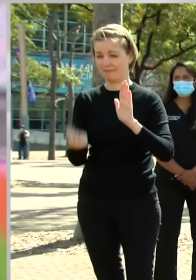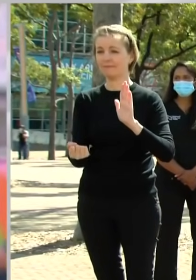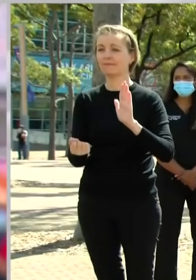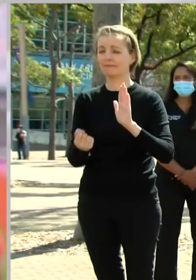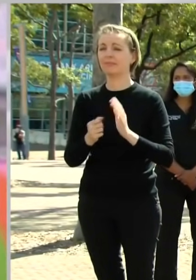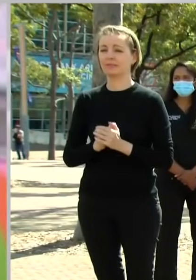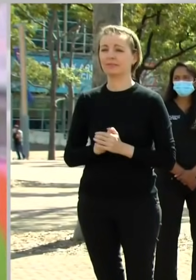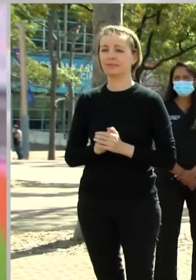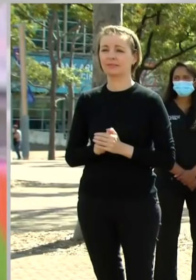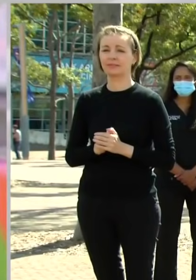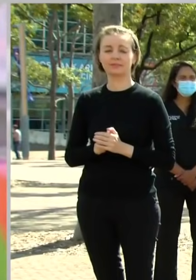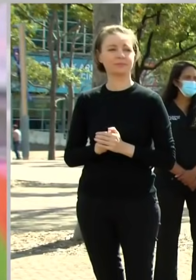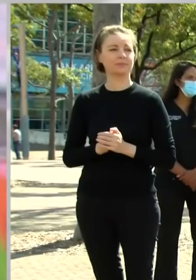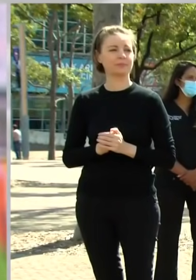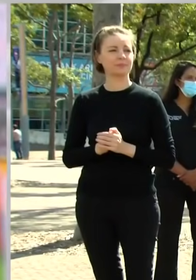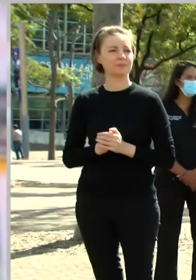follow that, Premier?